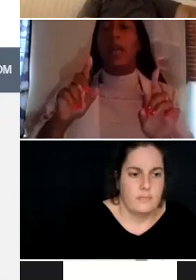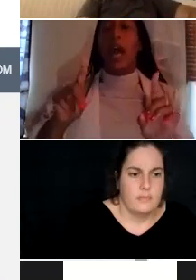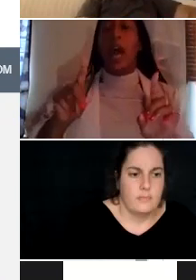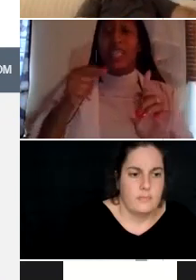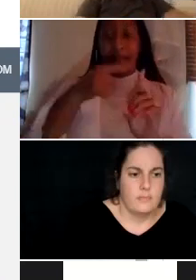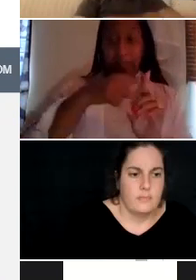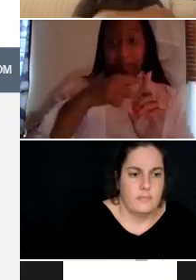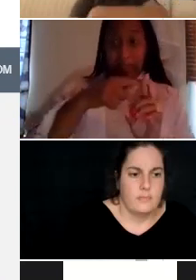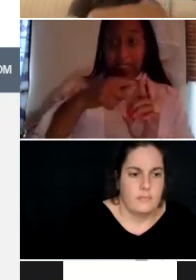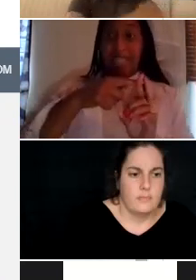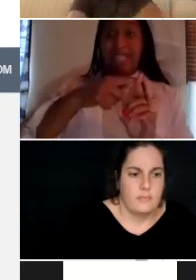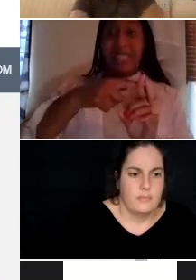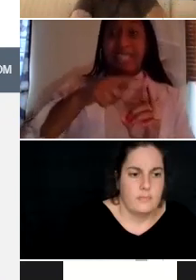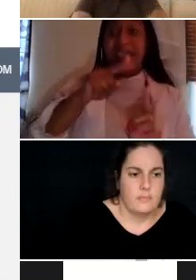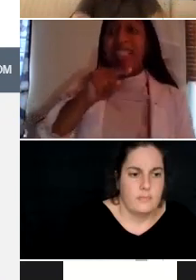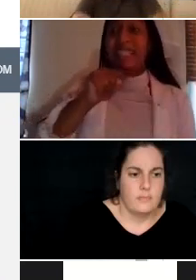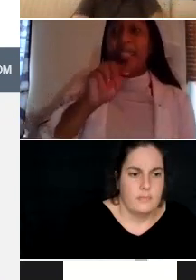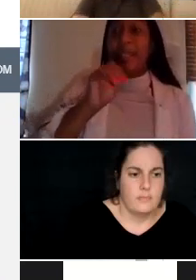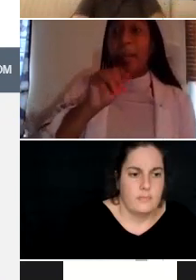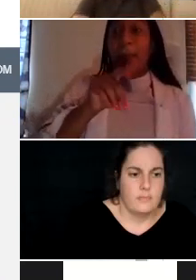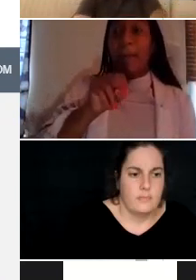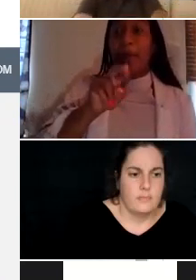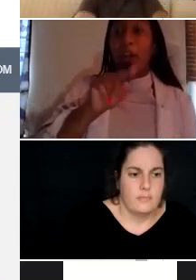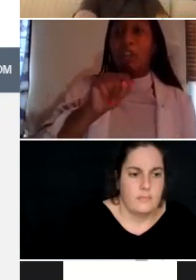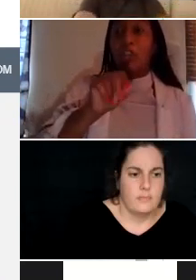I like to think of heat as